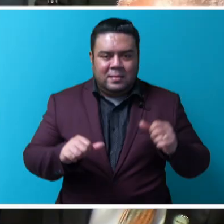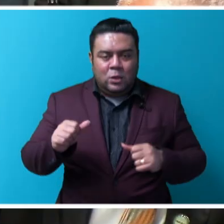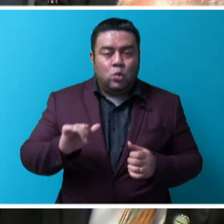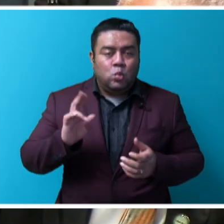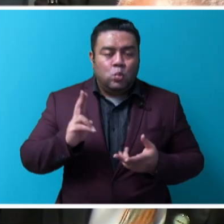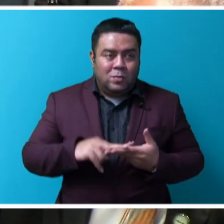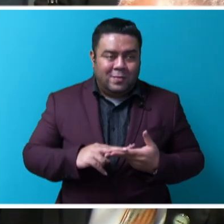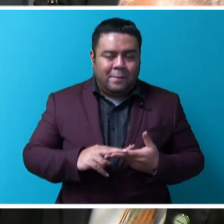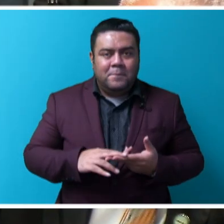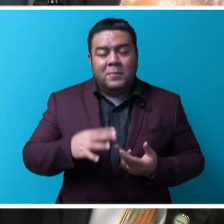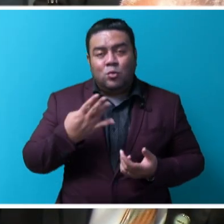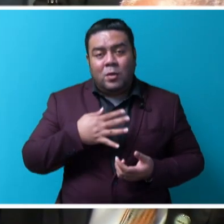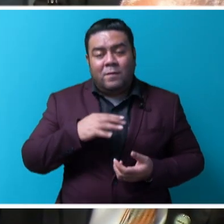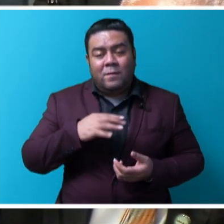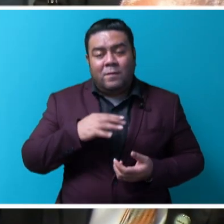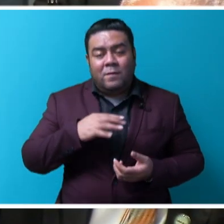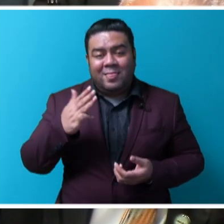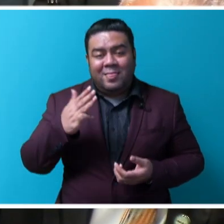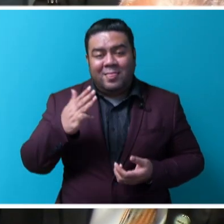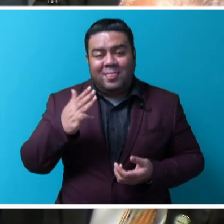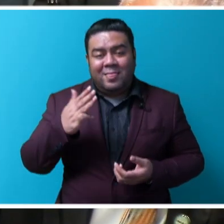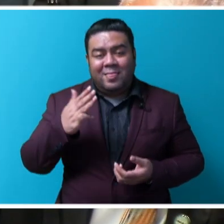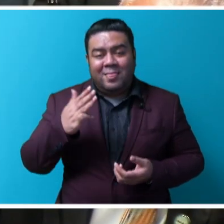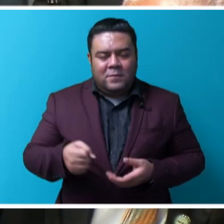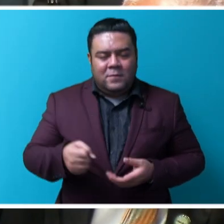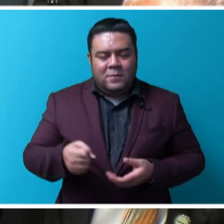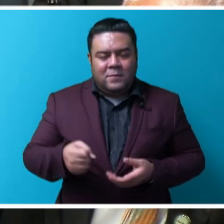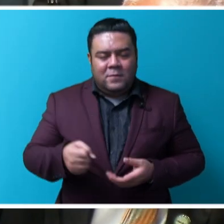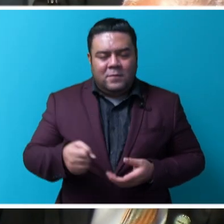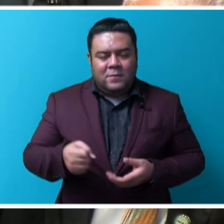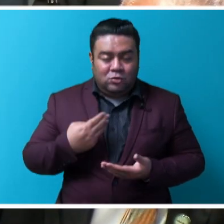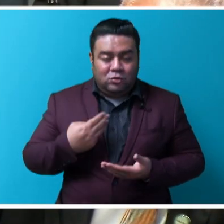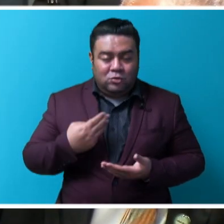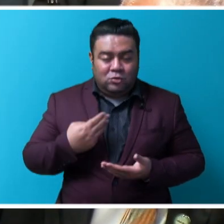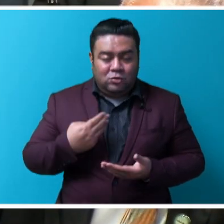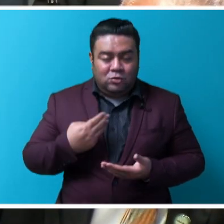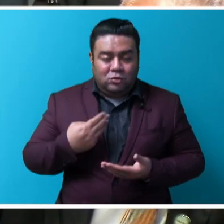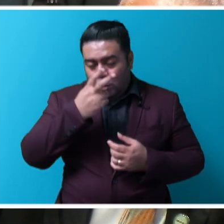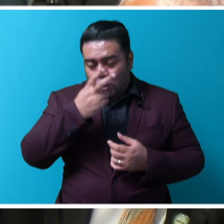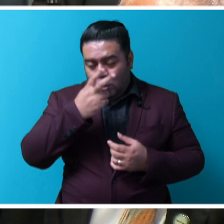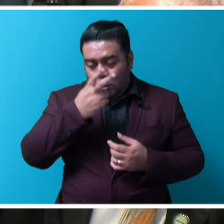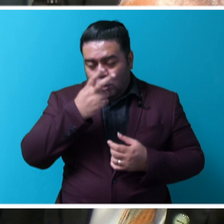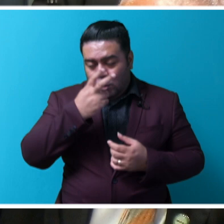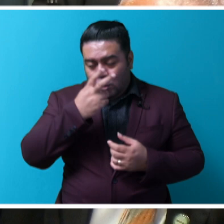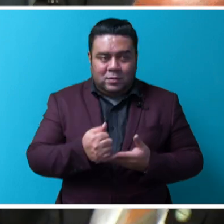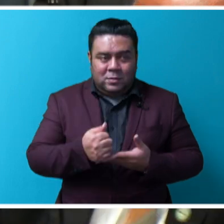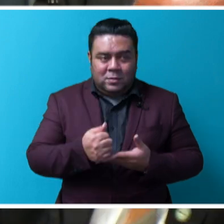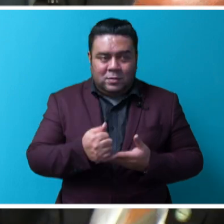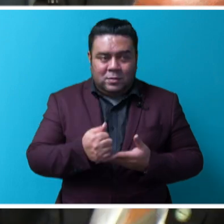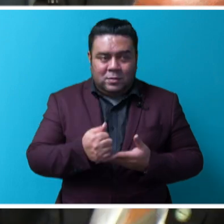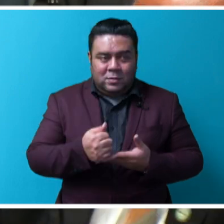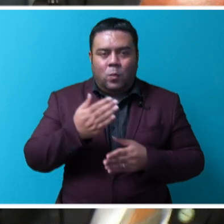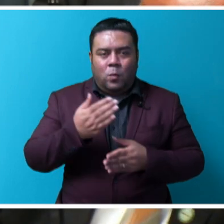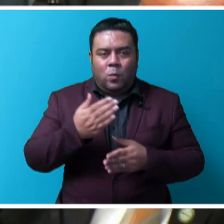strain of increasing demand we face. In light of this, Mr. Speaker, sir, a further 95,000 is